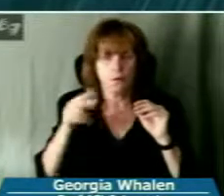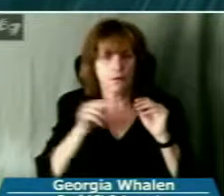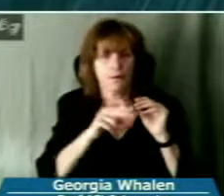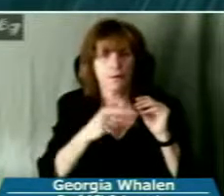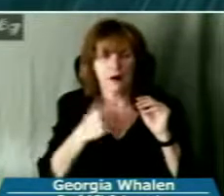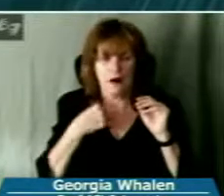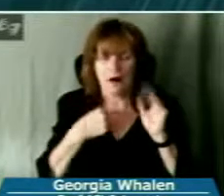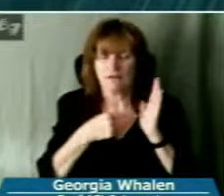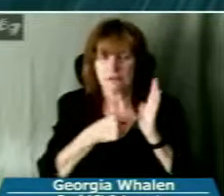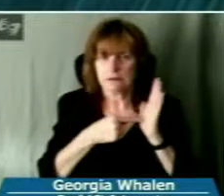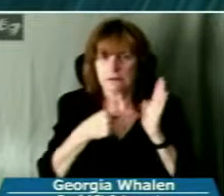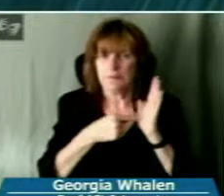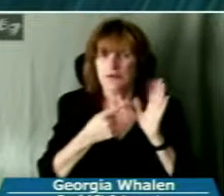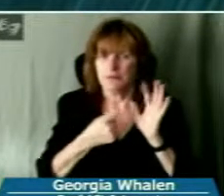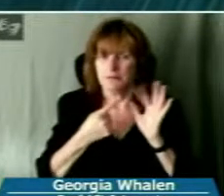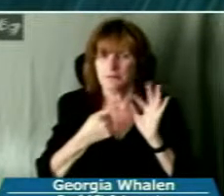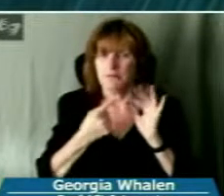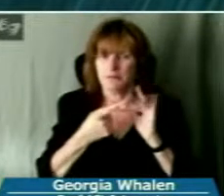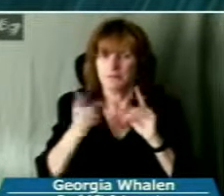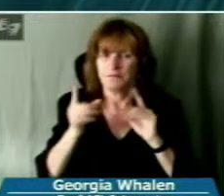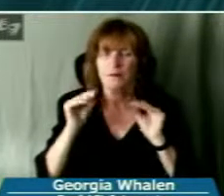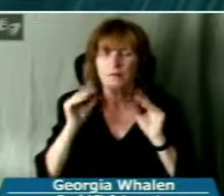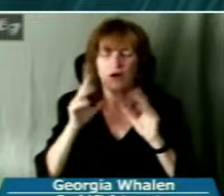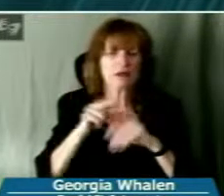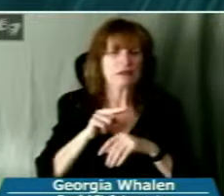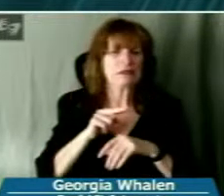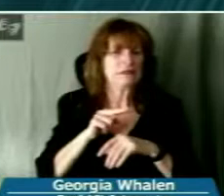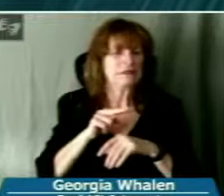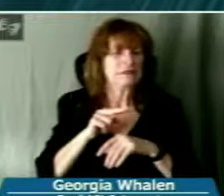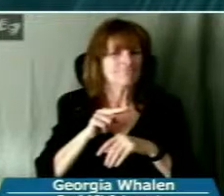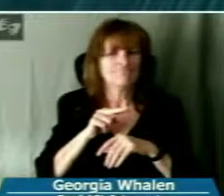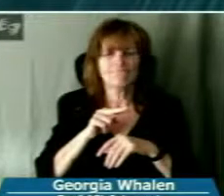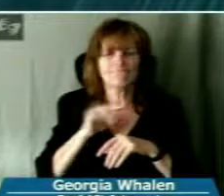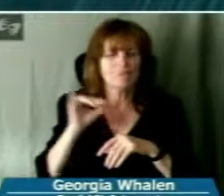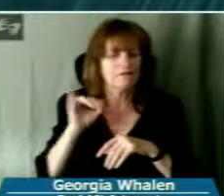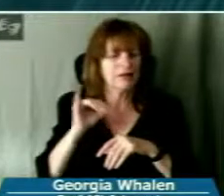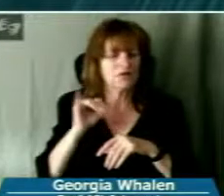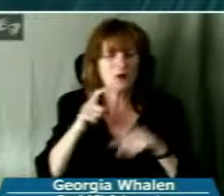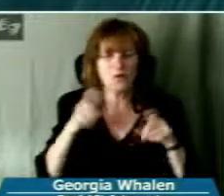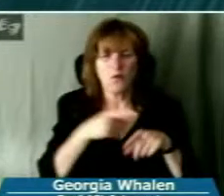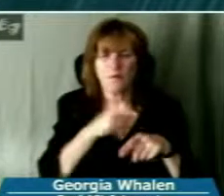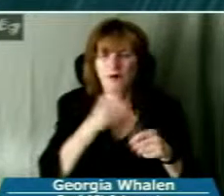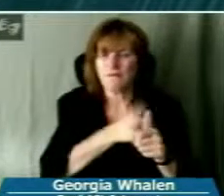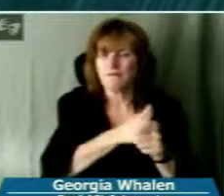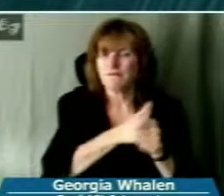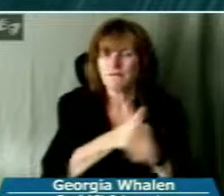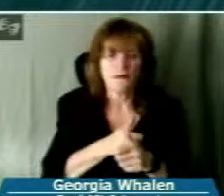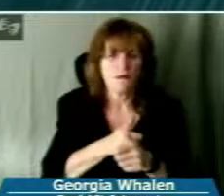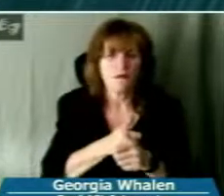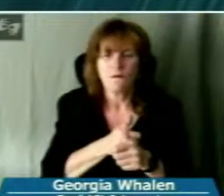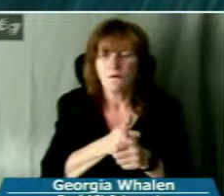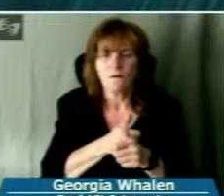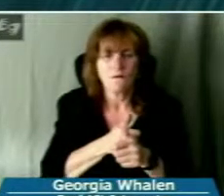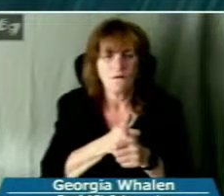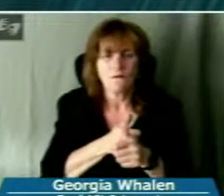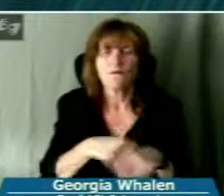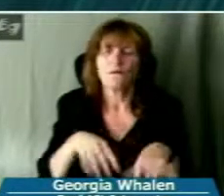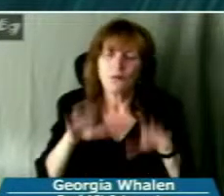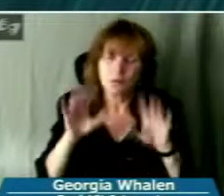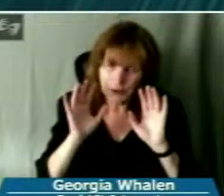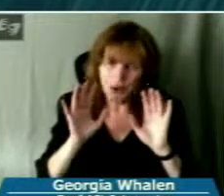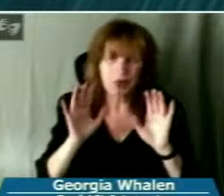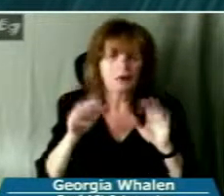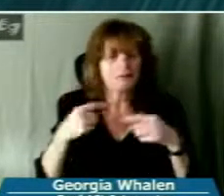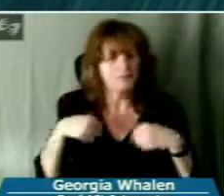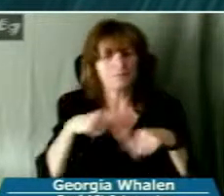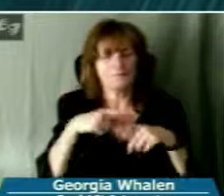the infection prevention and control issues. And so we decided to recommend full testing of all of the residents and staff who were